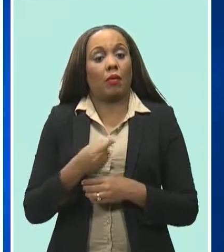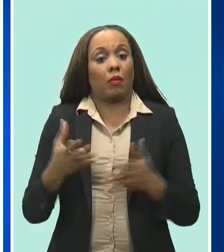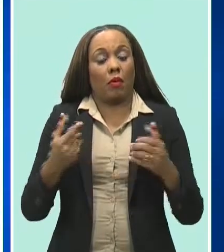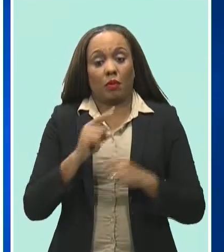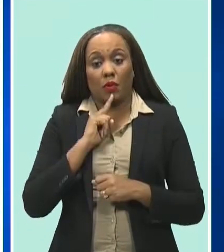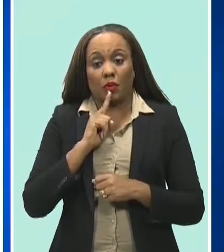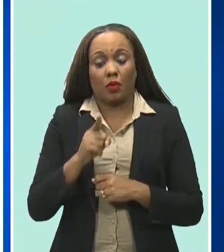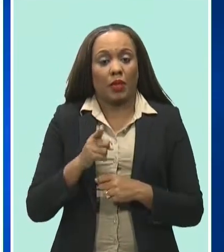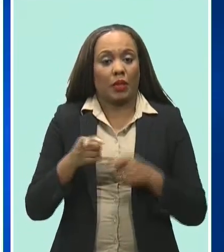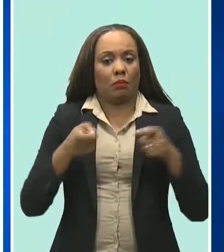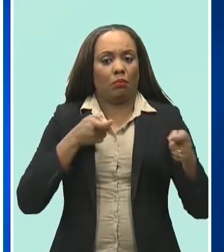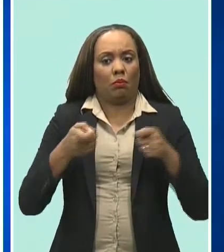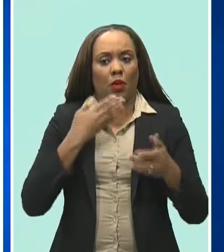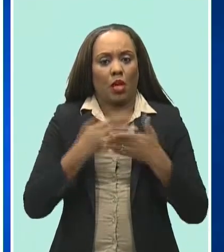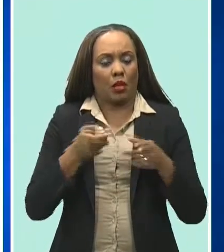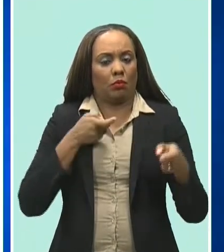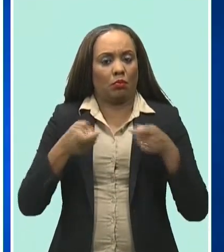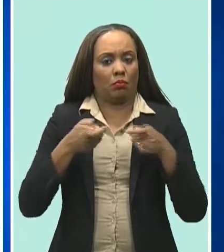governance,